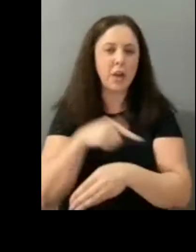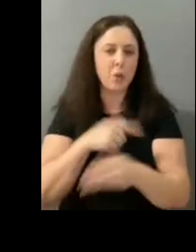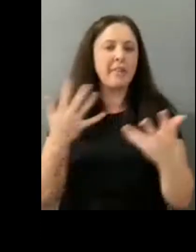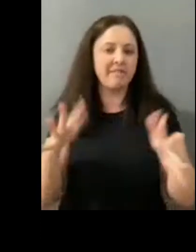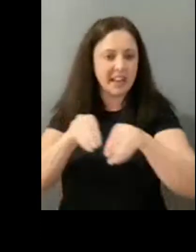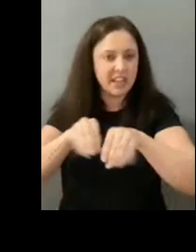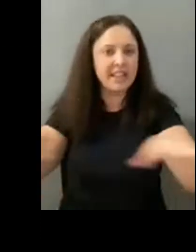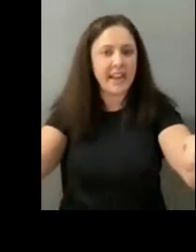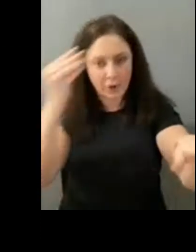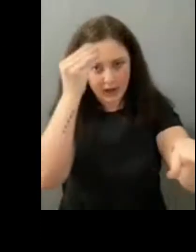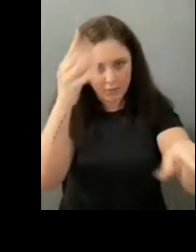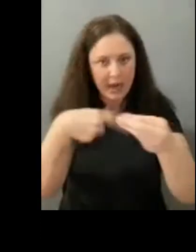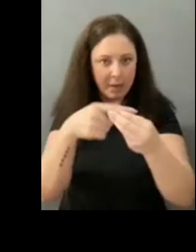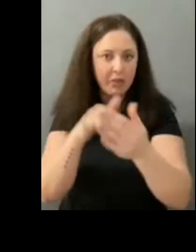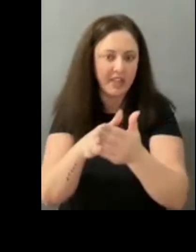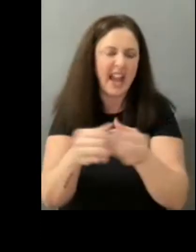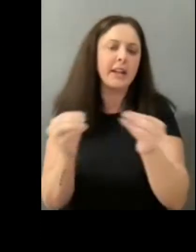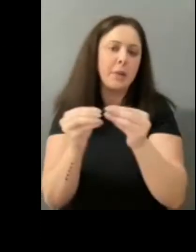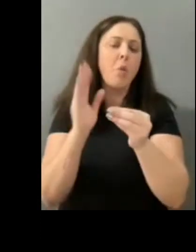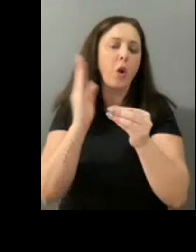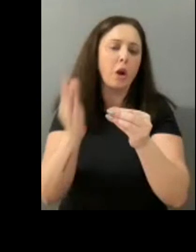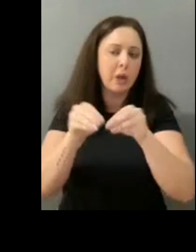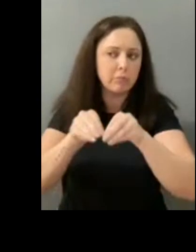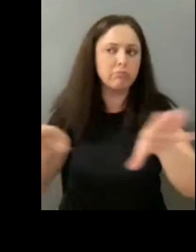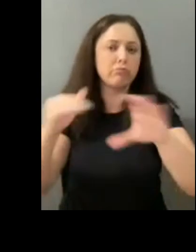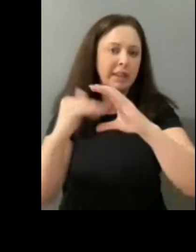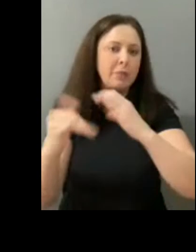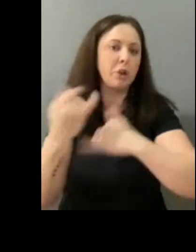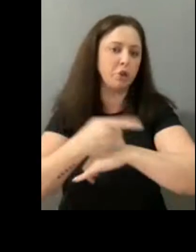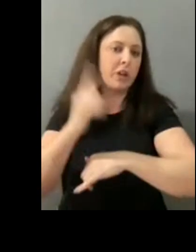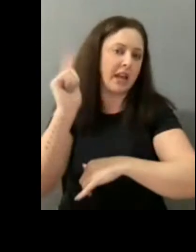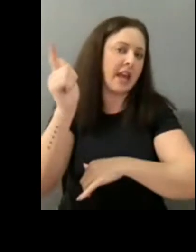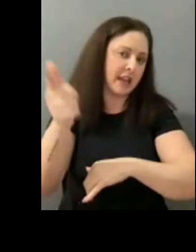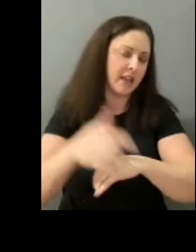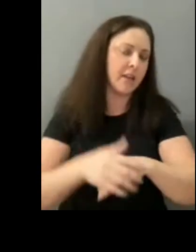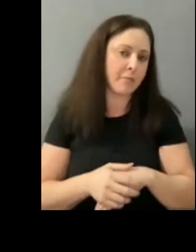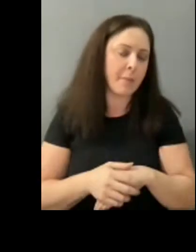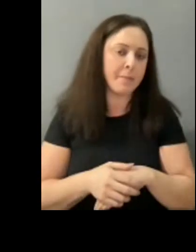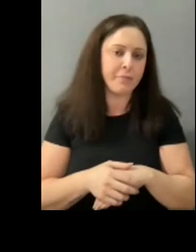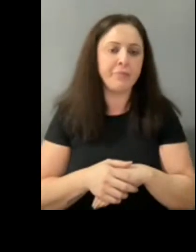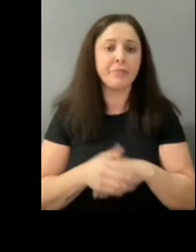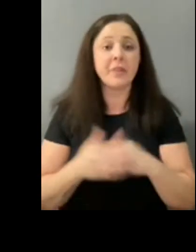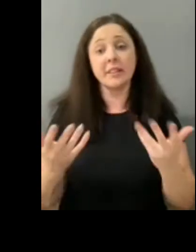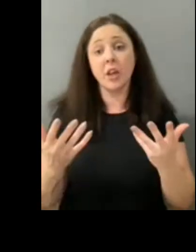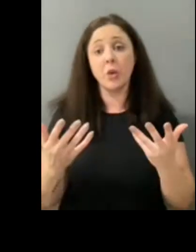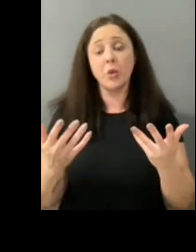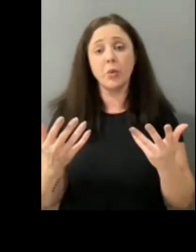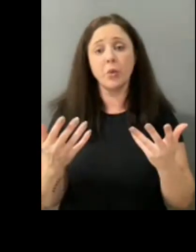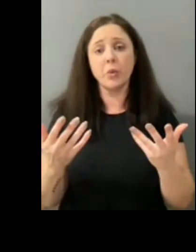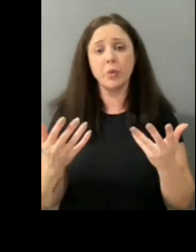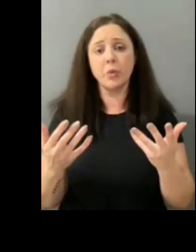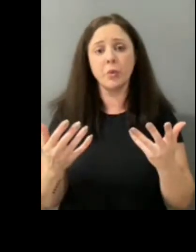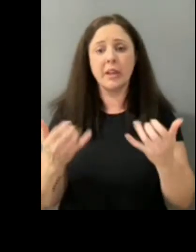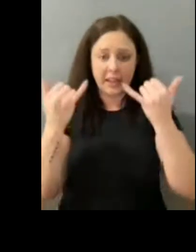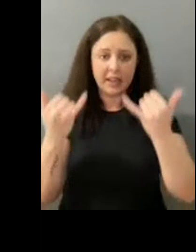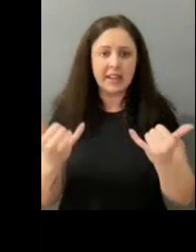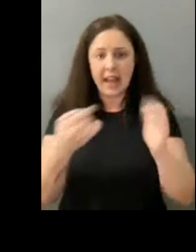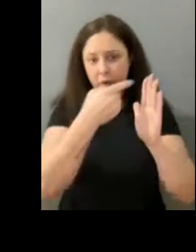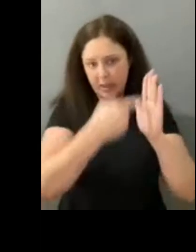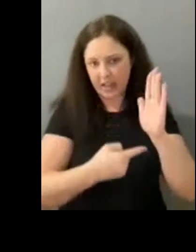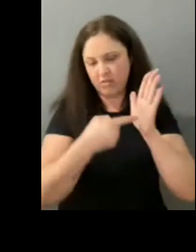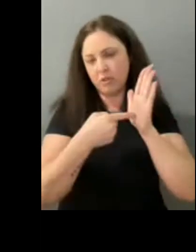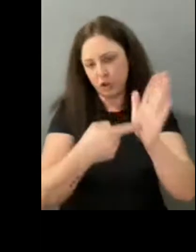that, and more information will be coming via email today. And so that brings us to our